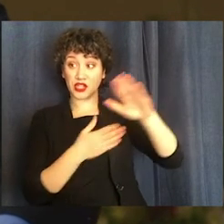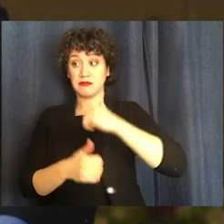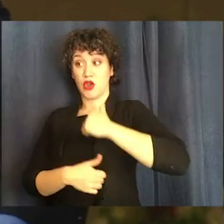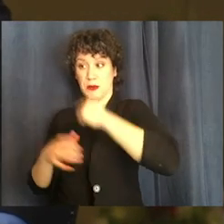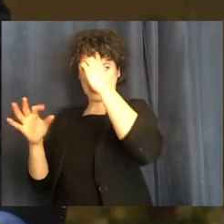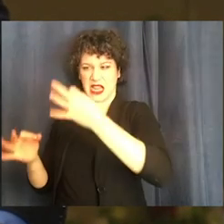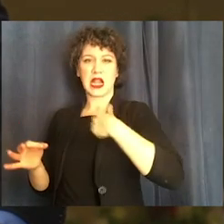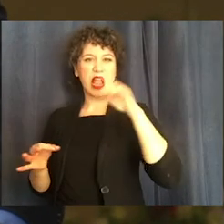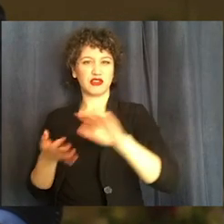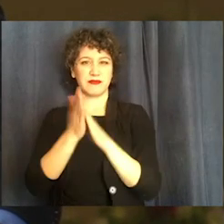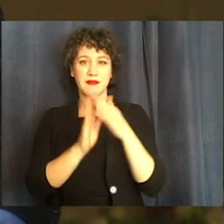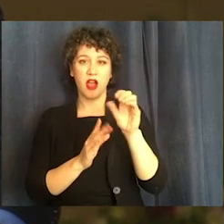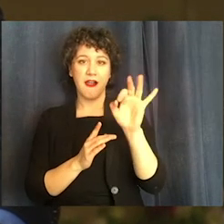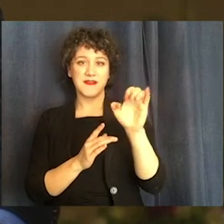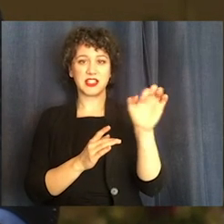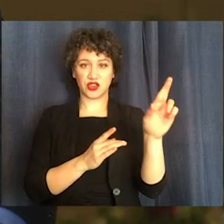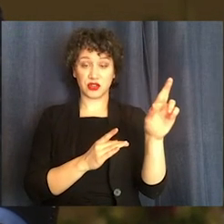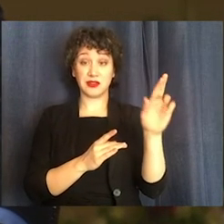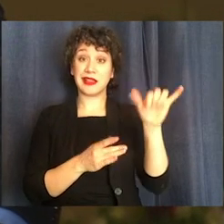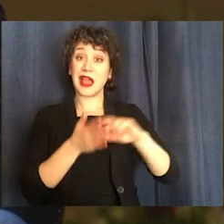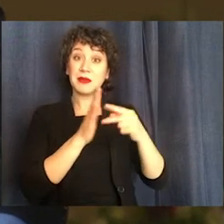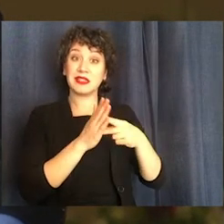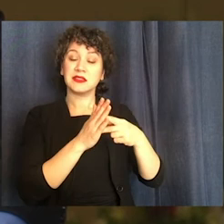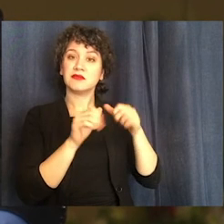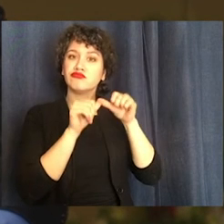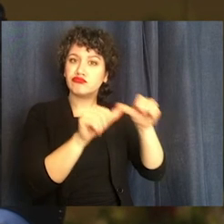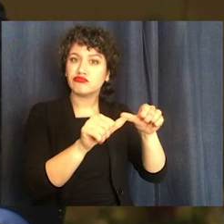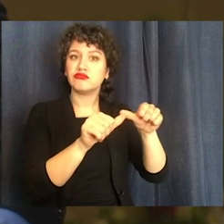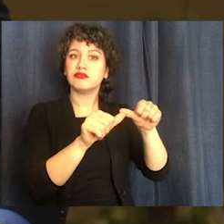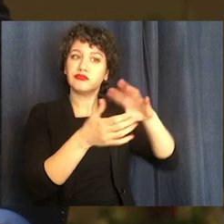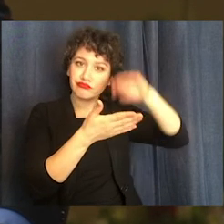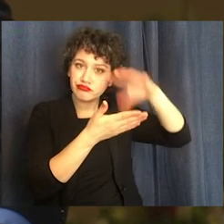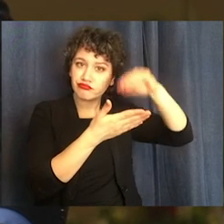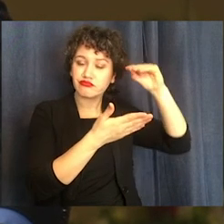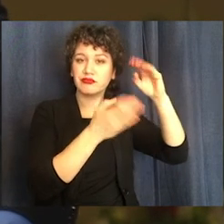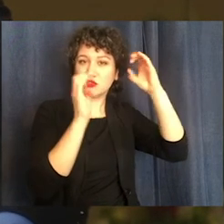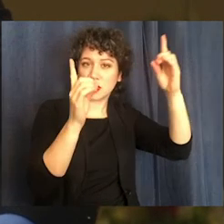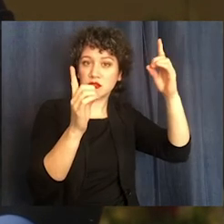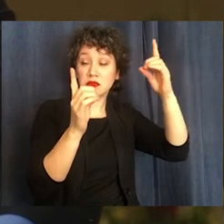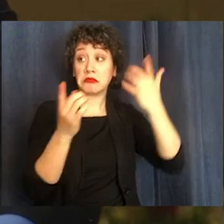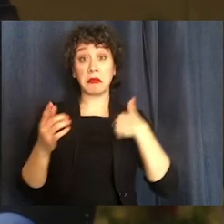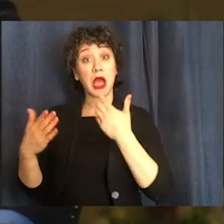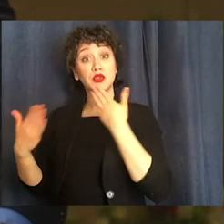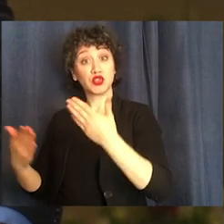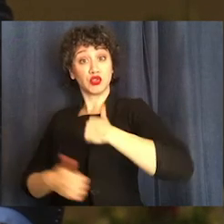so well, I decided to follow my commanding officer's advice. I signed an ROTC contract and started a new